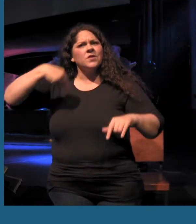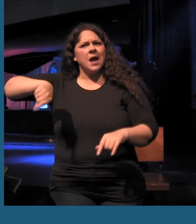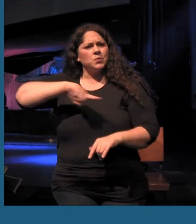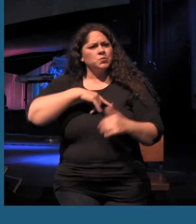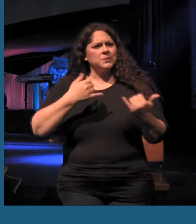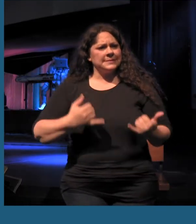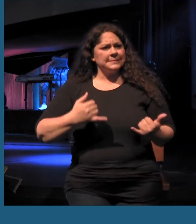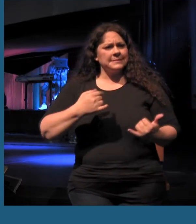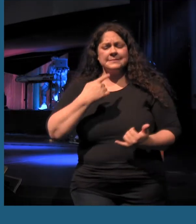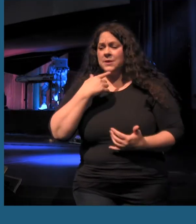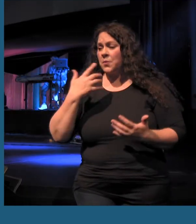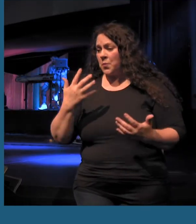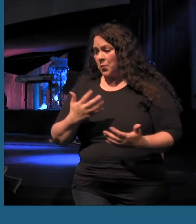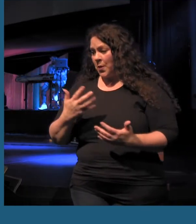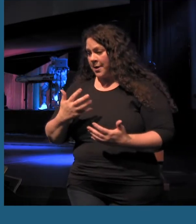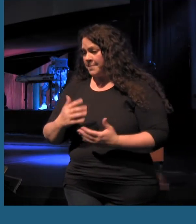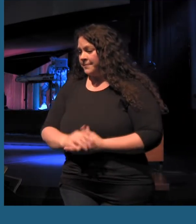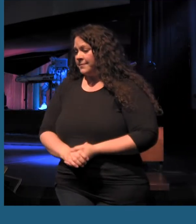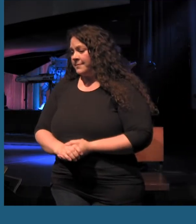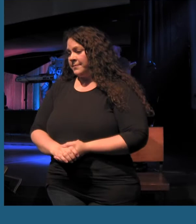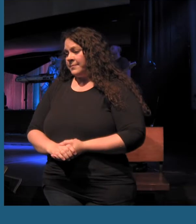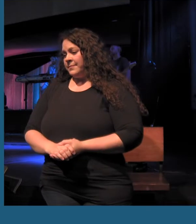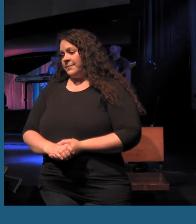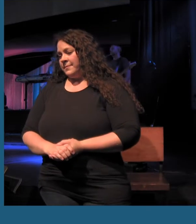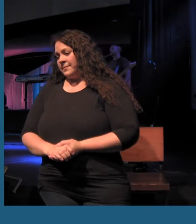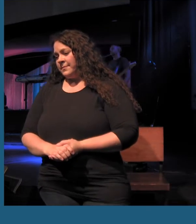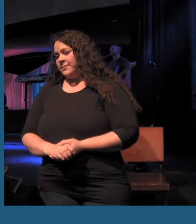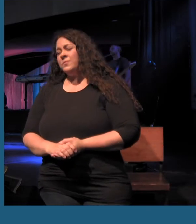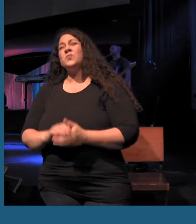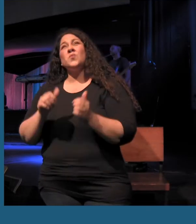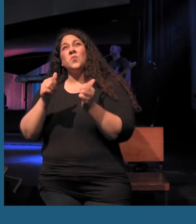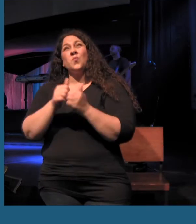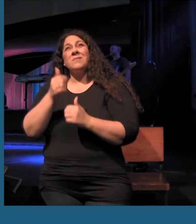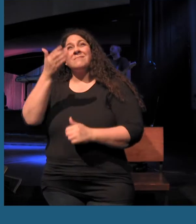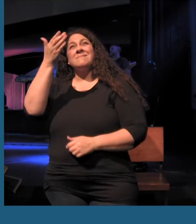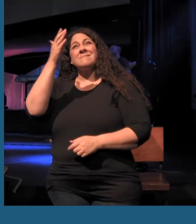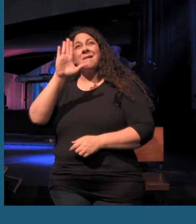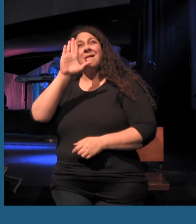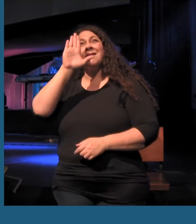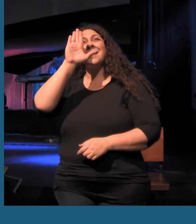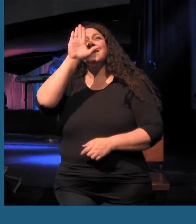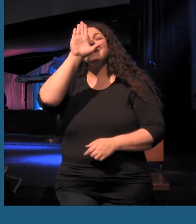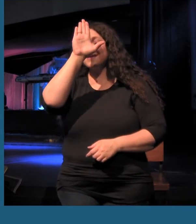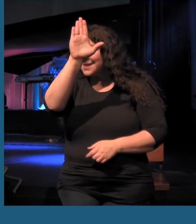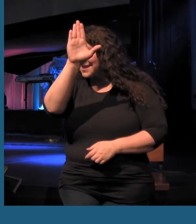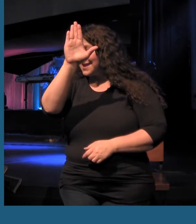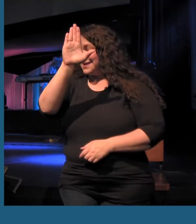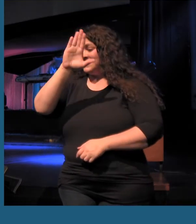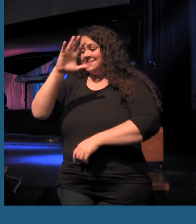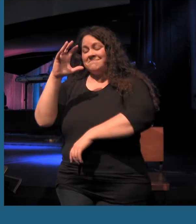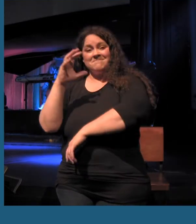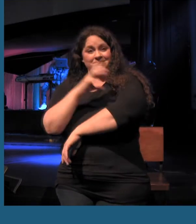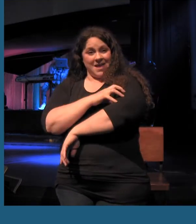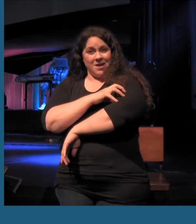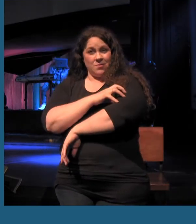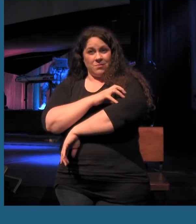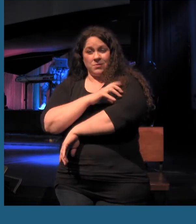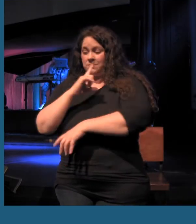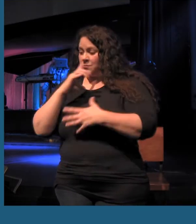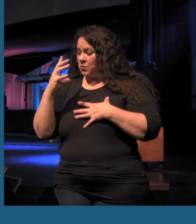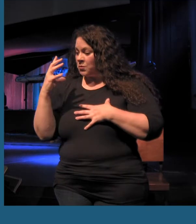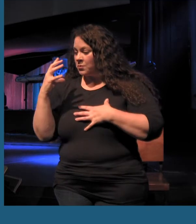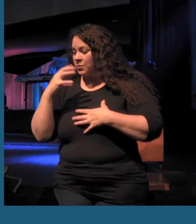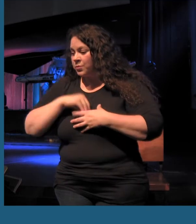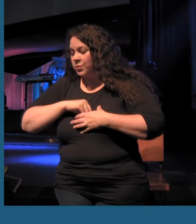this, now to him who is able to do immeasurably more than all we ask